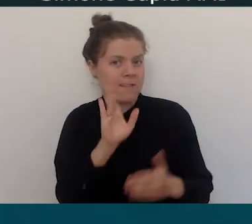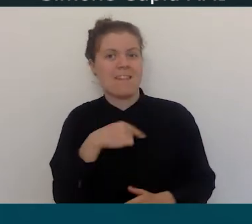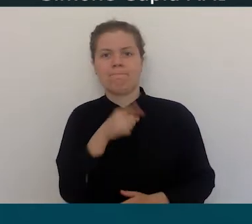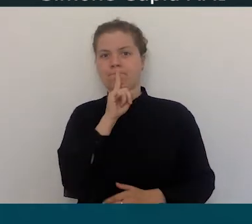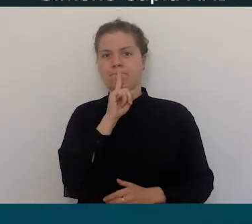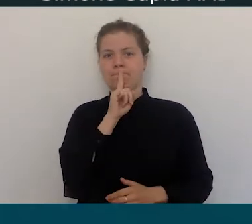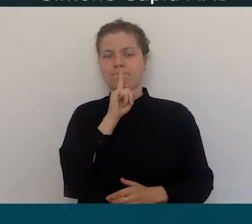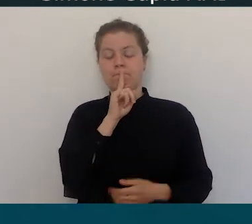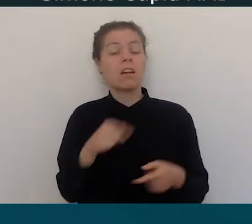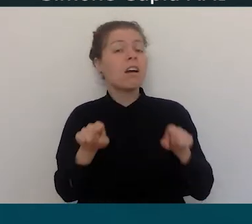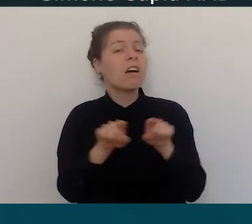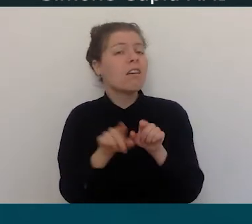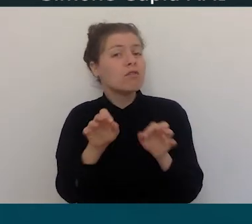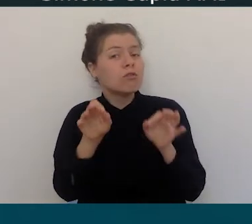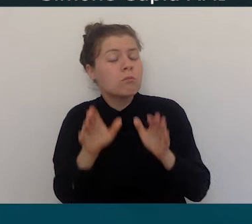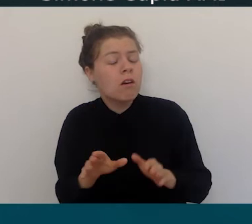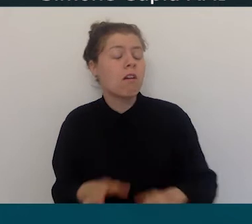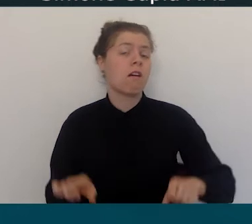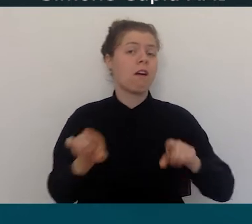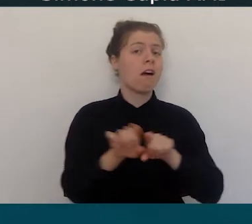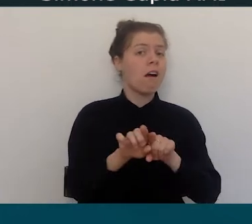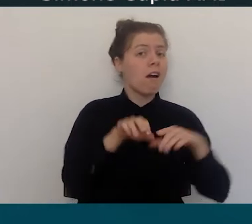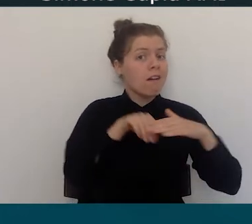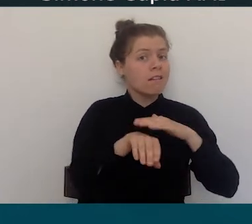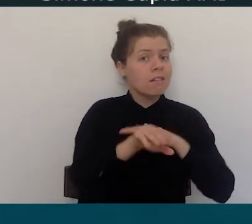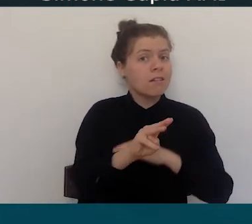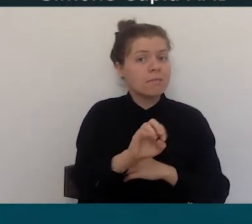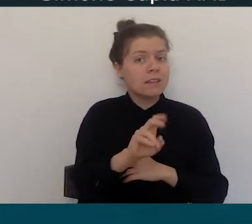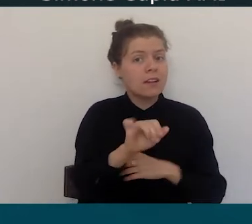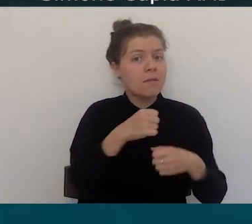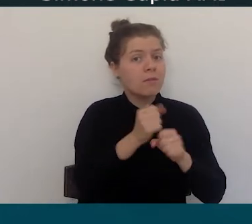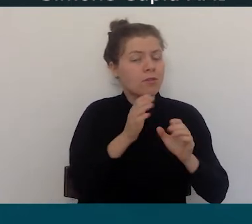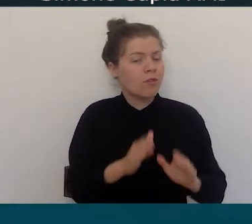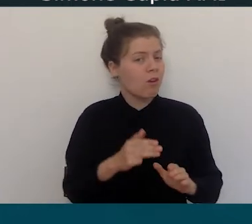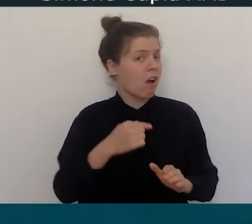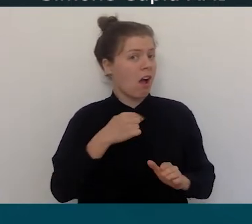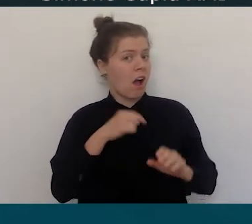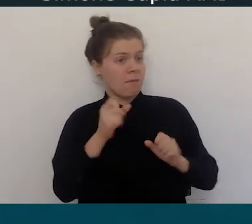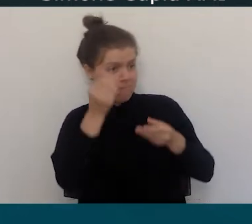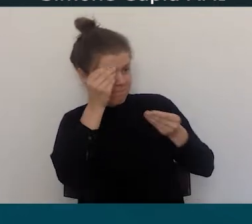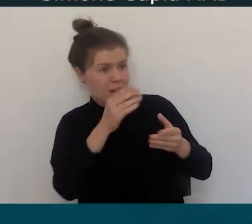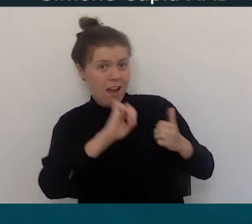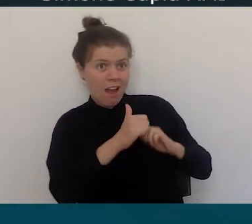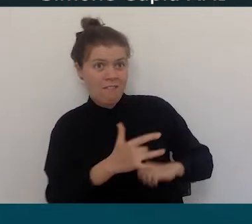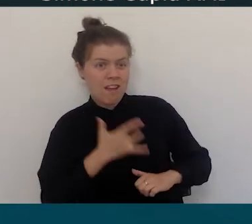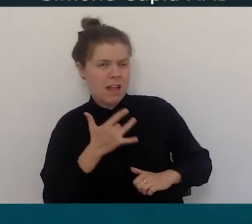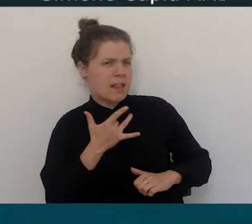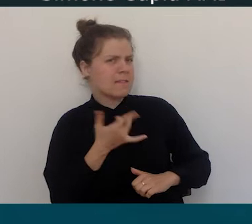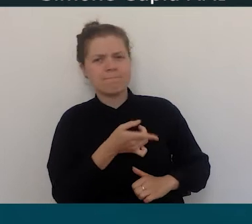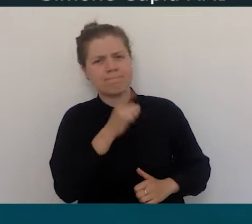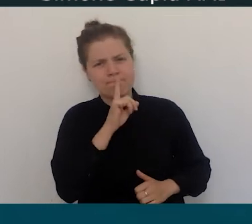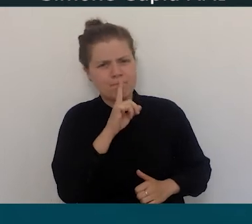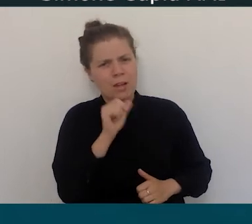describer or an accessible media content creator to tell you how to feel about my product. It's my